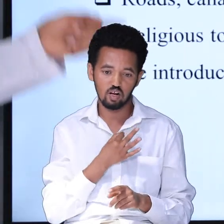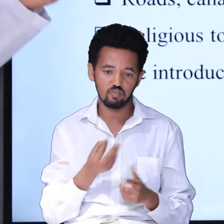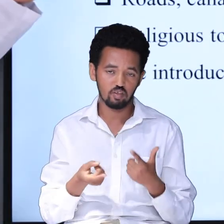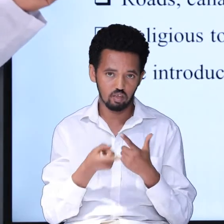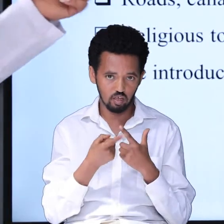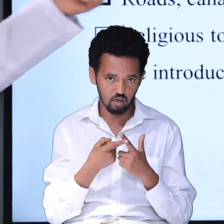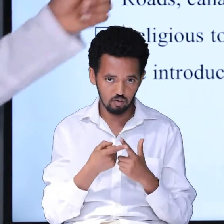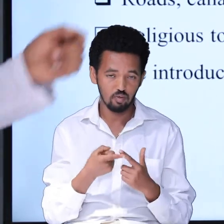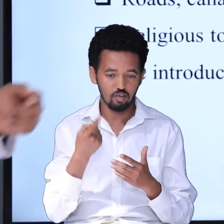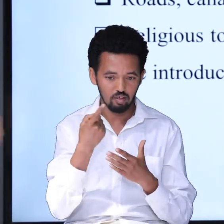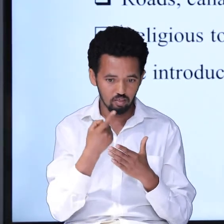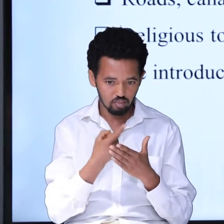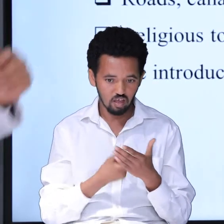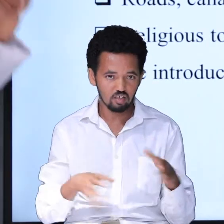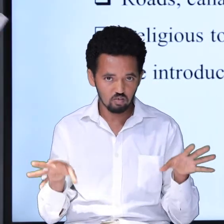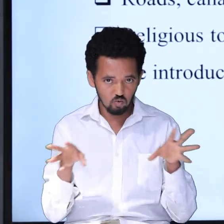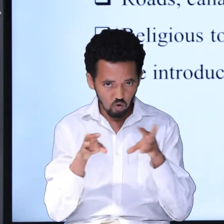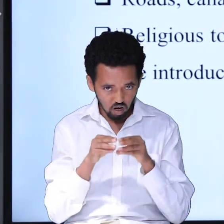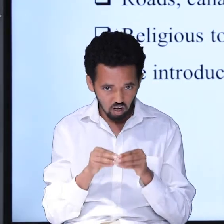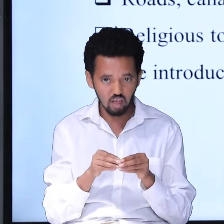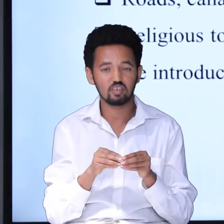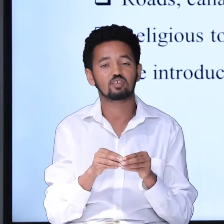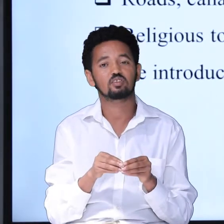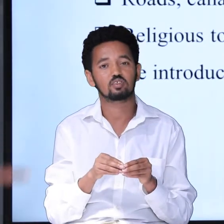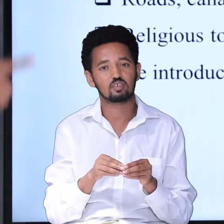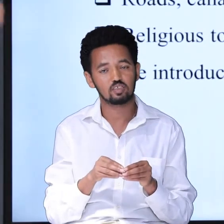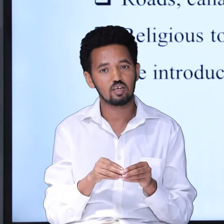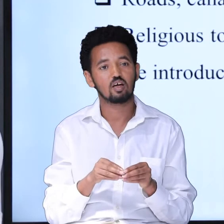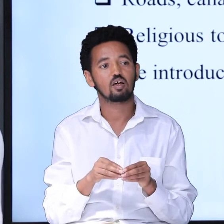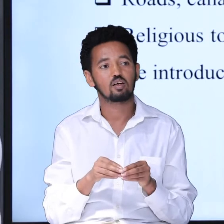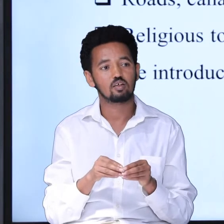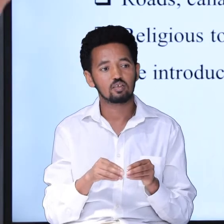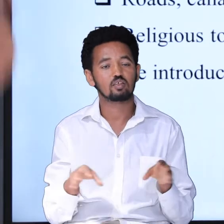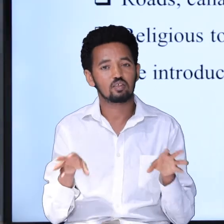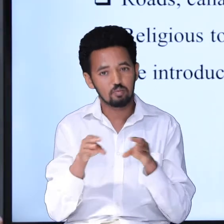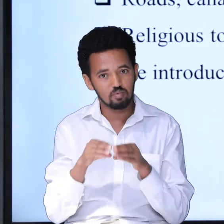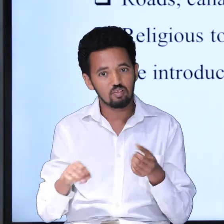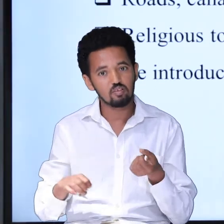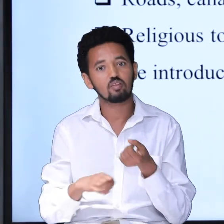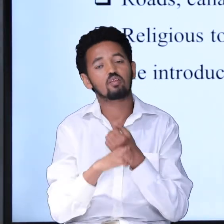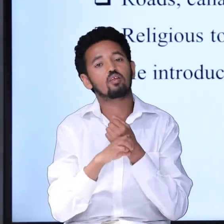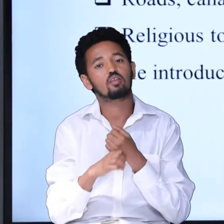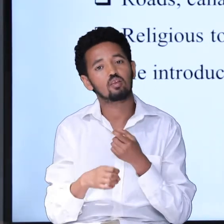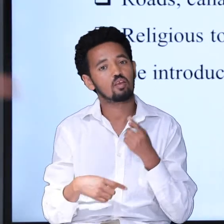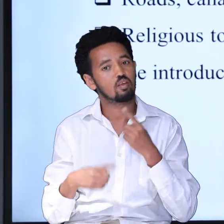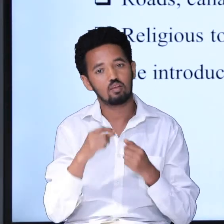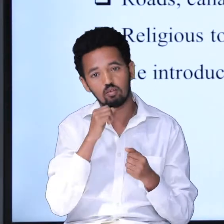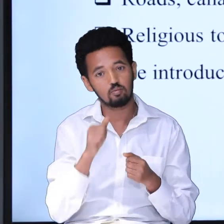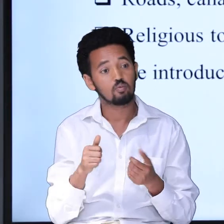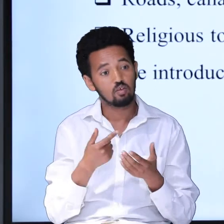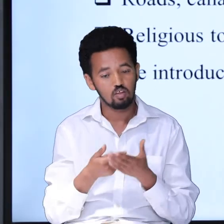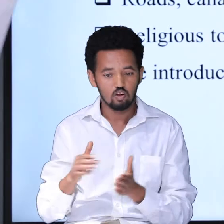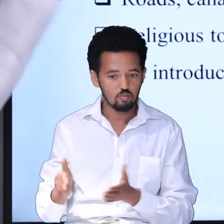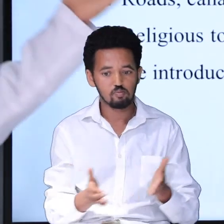one, taxes were collected properly and effectively. The